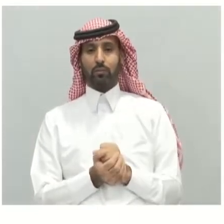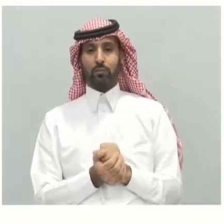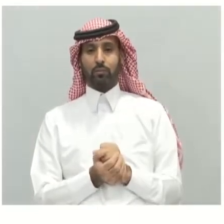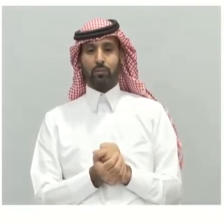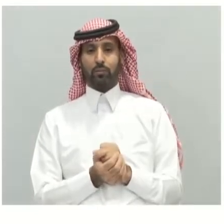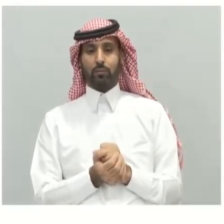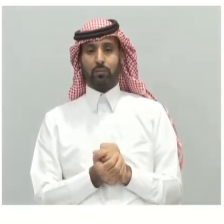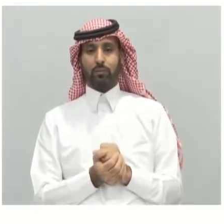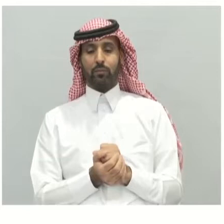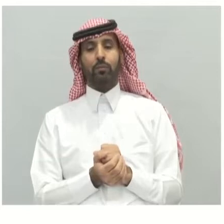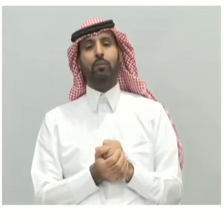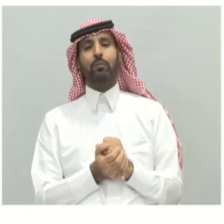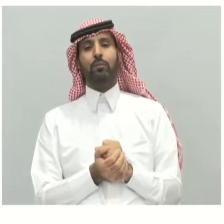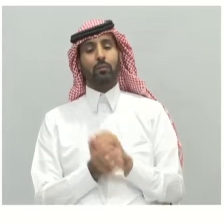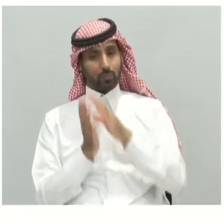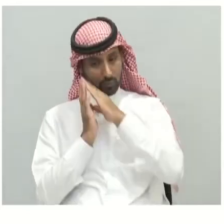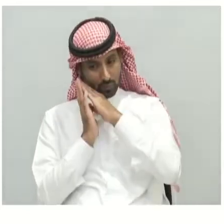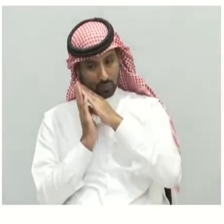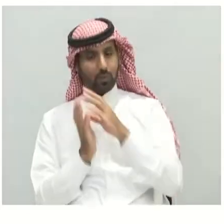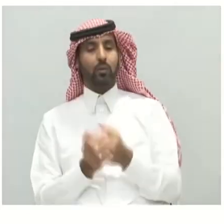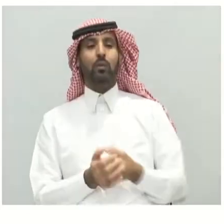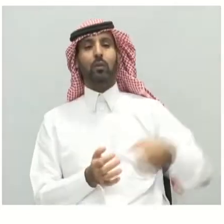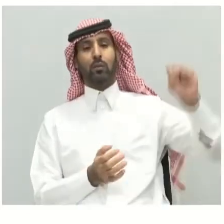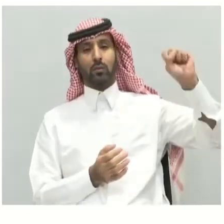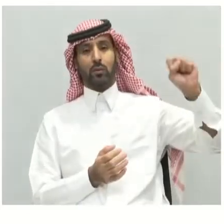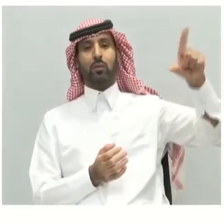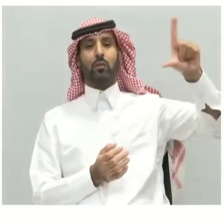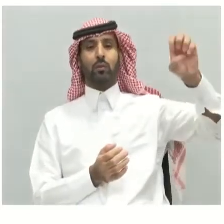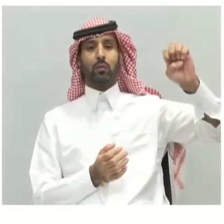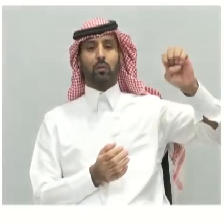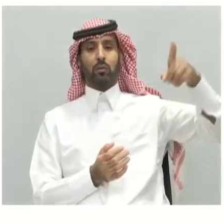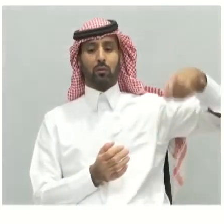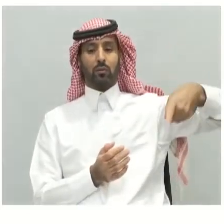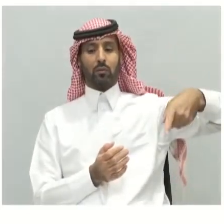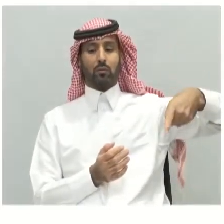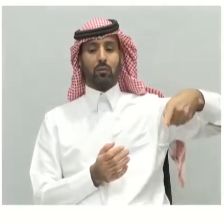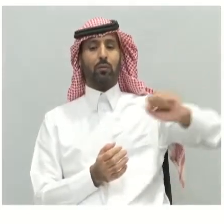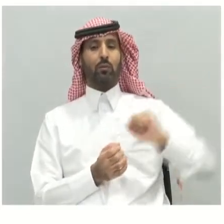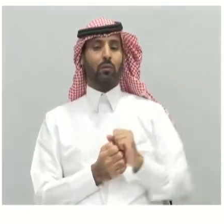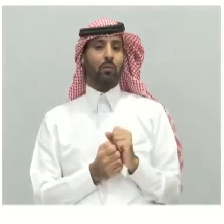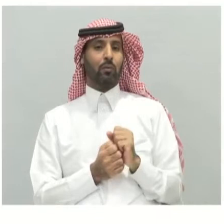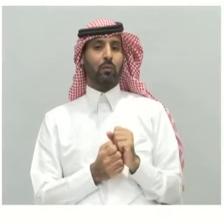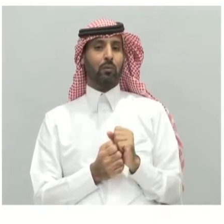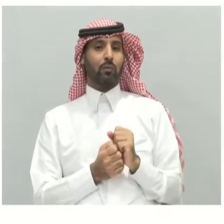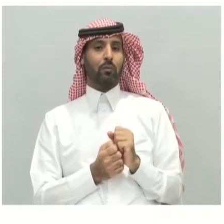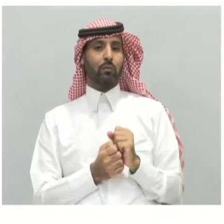have sleep. It's a main verb. What if the sentence